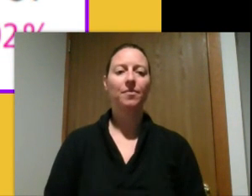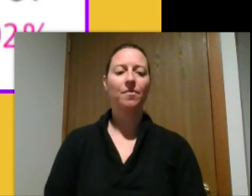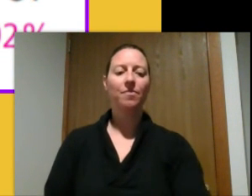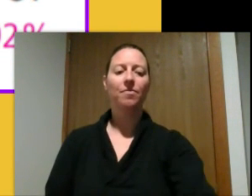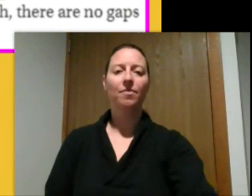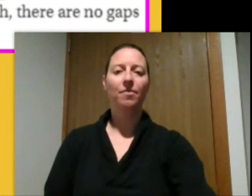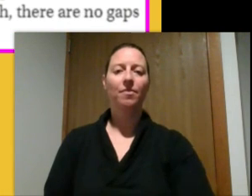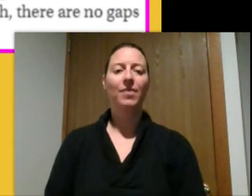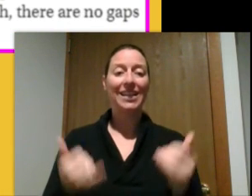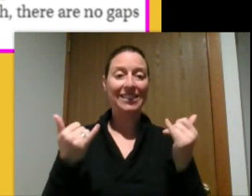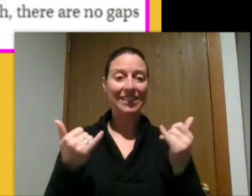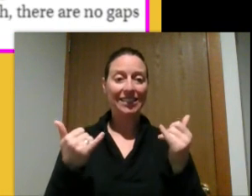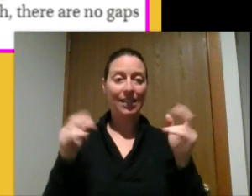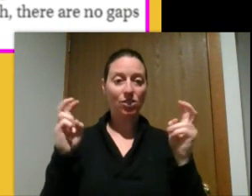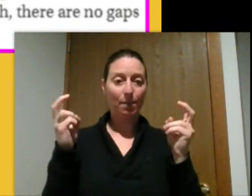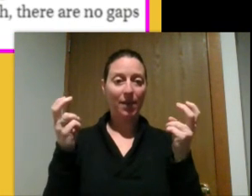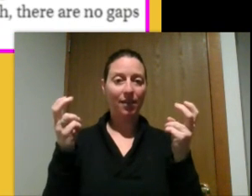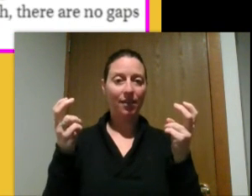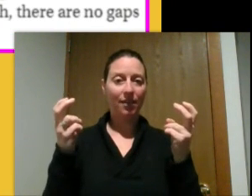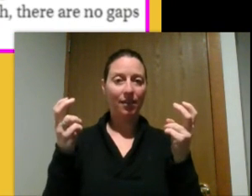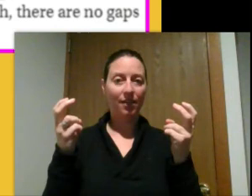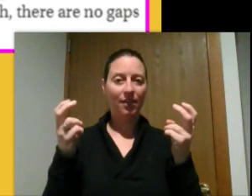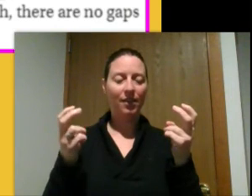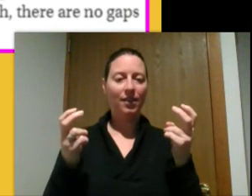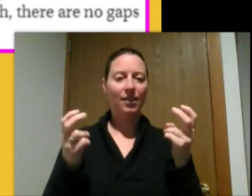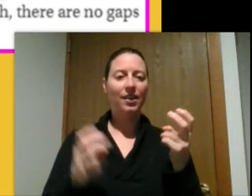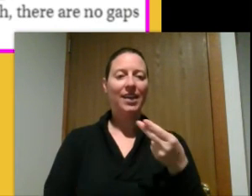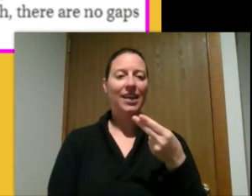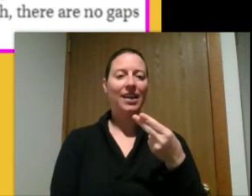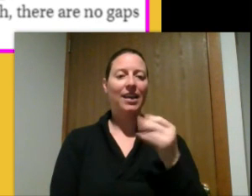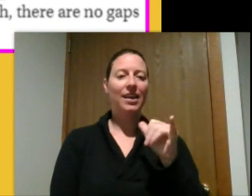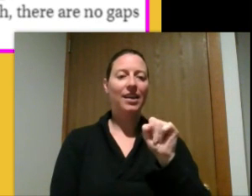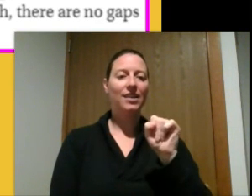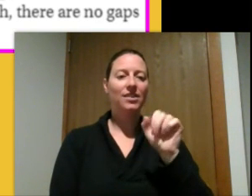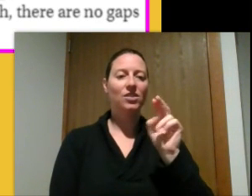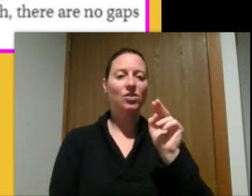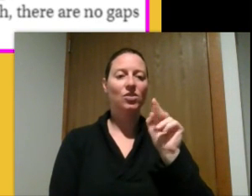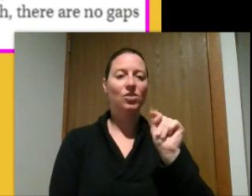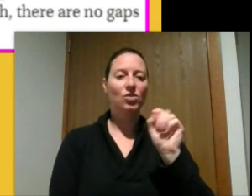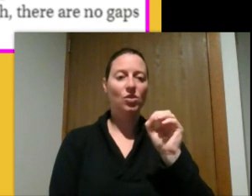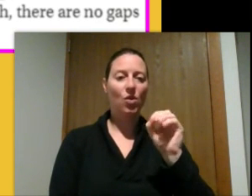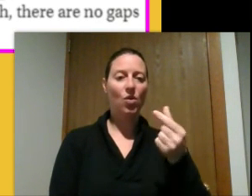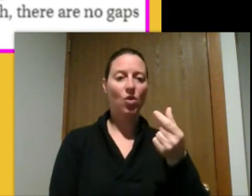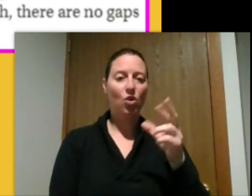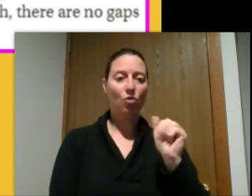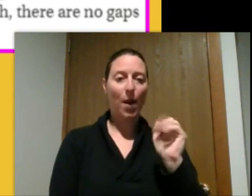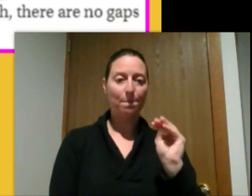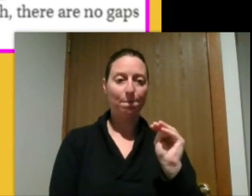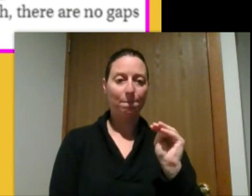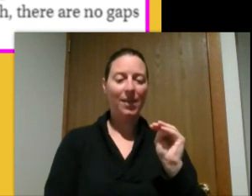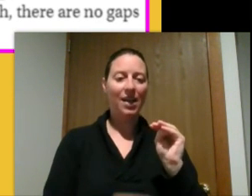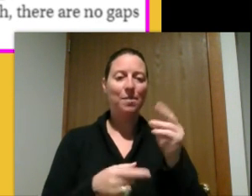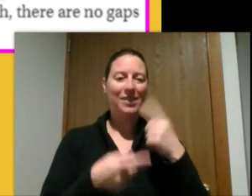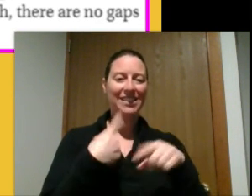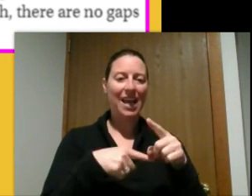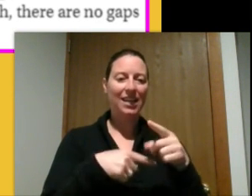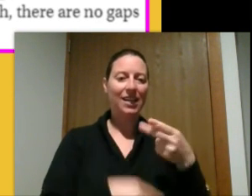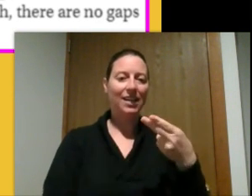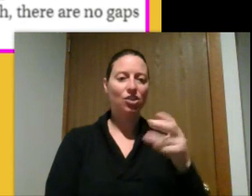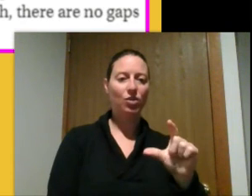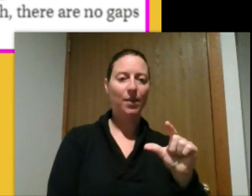Moving on to today's topic, we're going to be using histograms to show data.